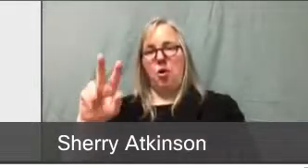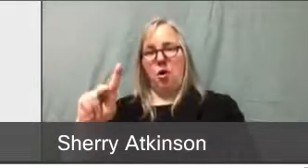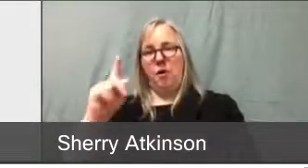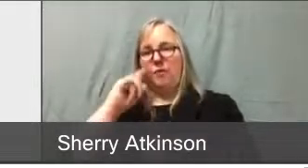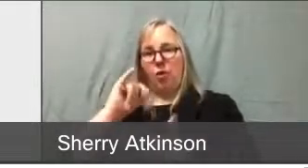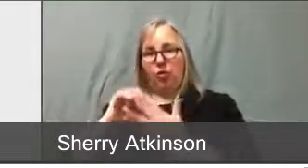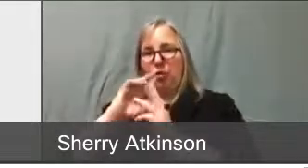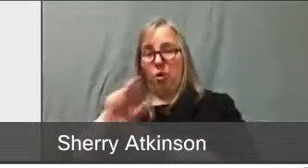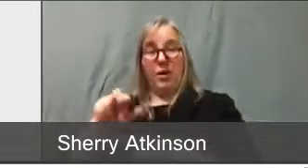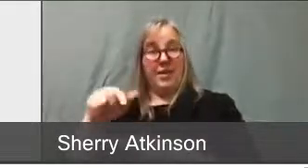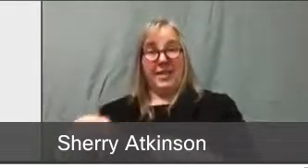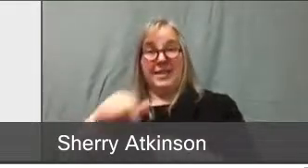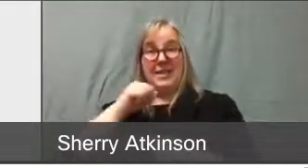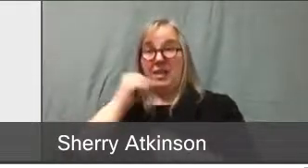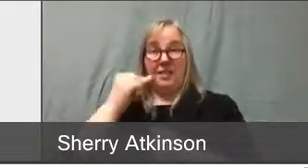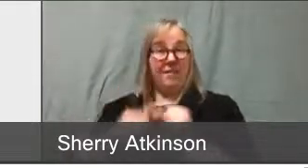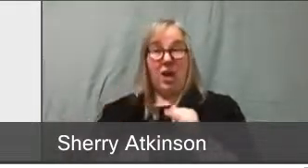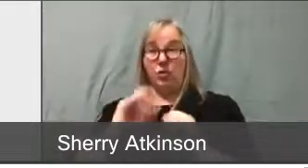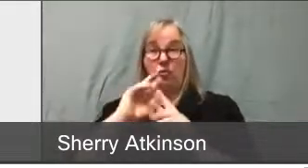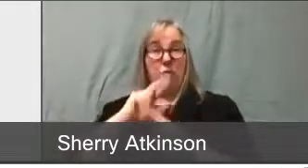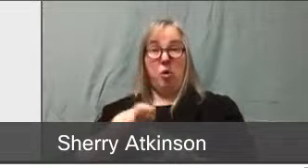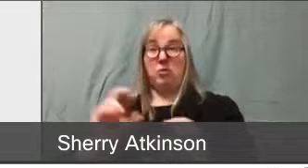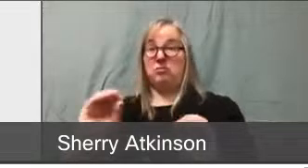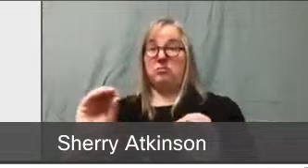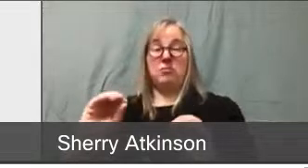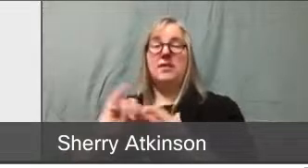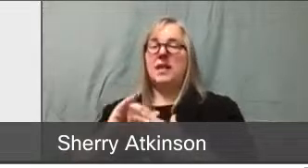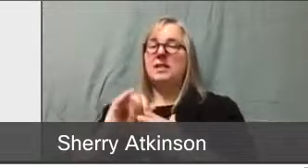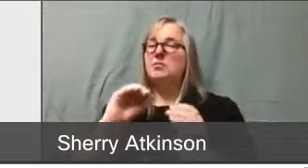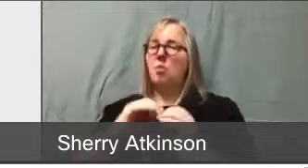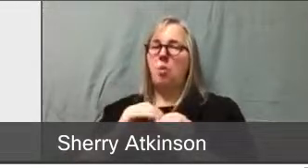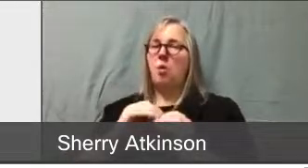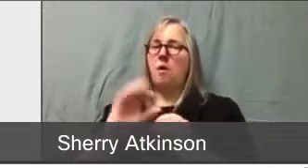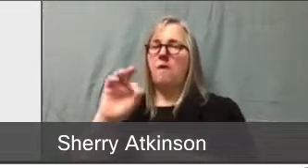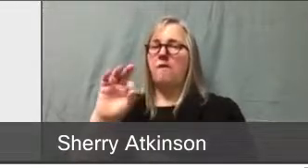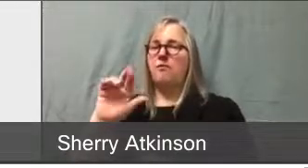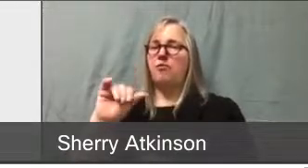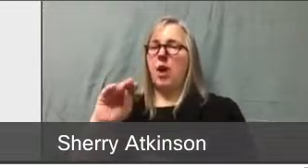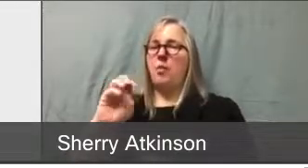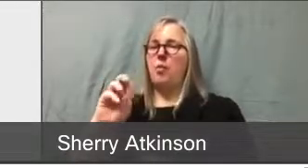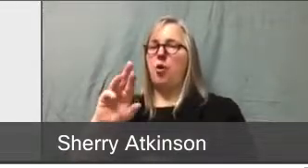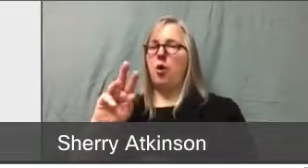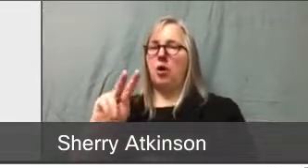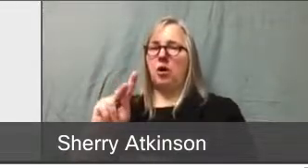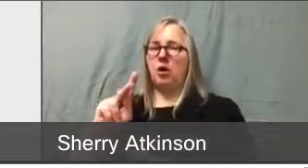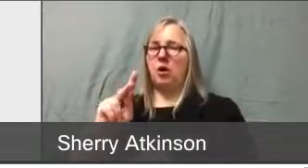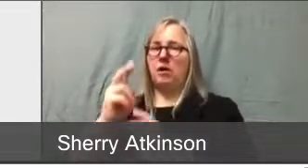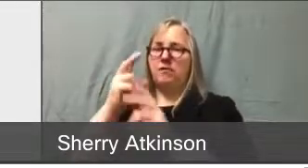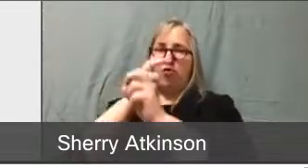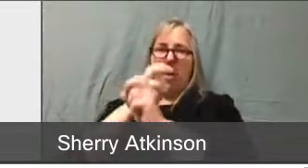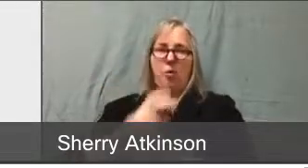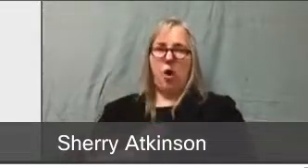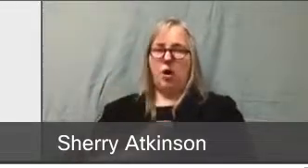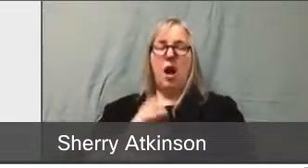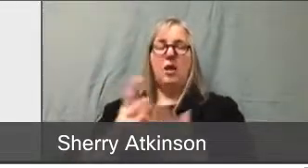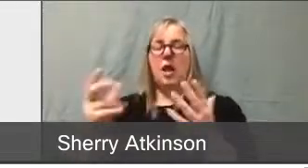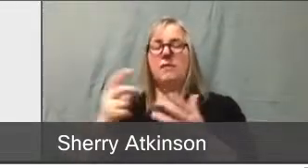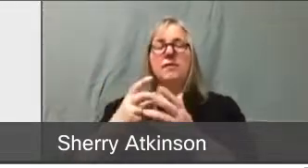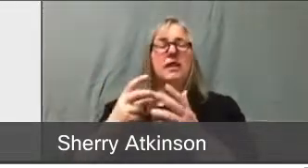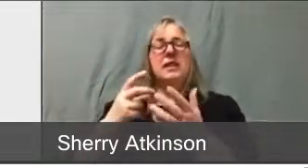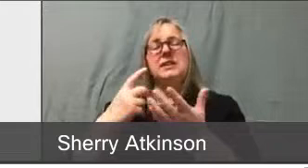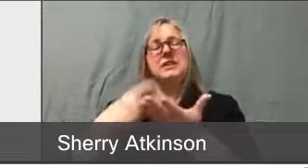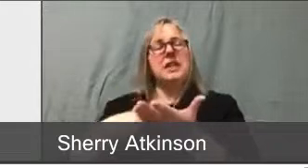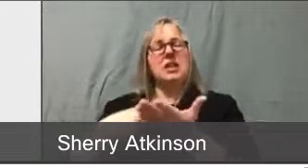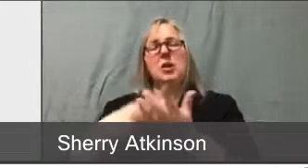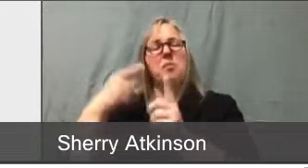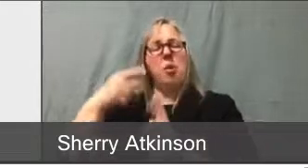this is not the final report in any way, shape, or form. It's more of a framework. A lot of discussion points that we threw out as a group, and we wanted to bring this